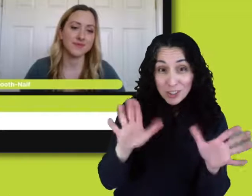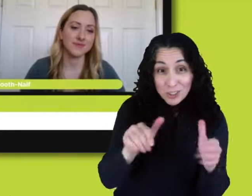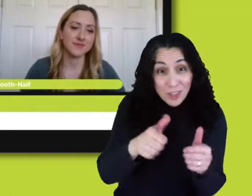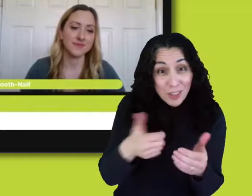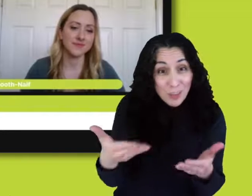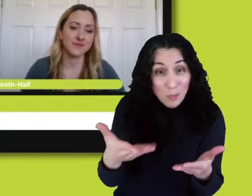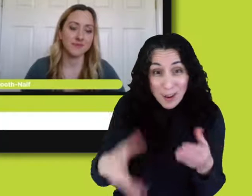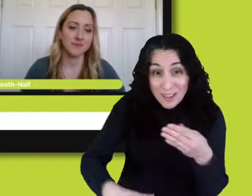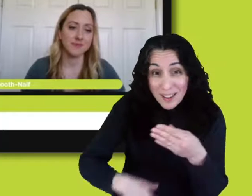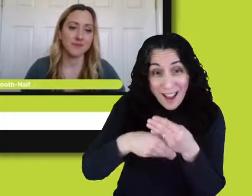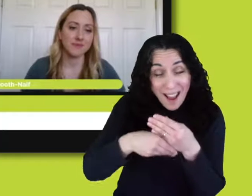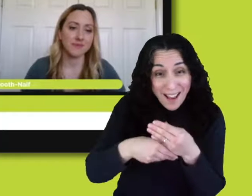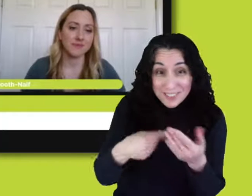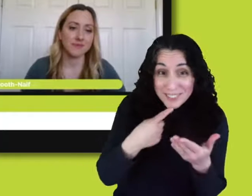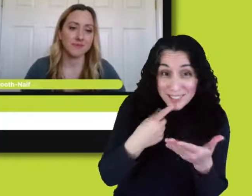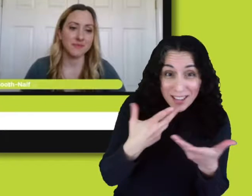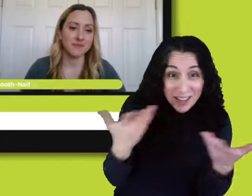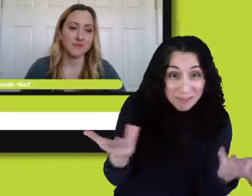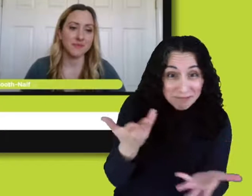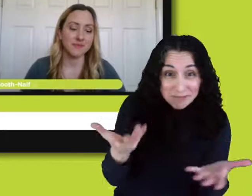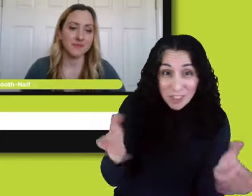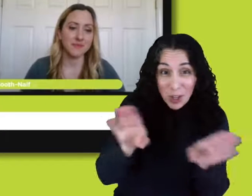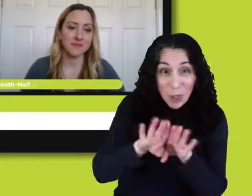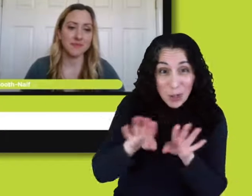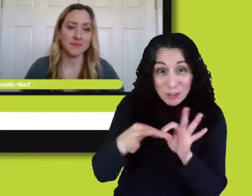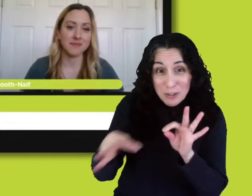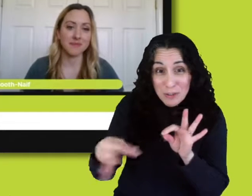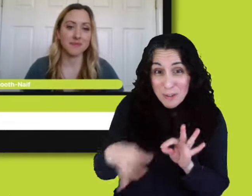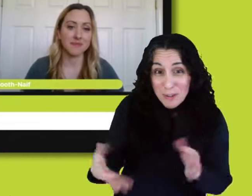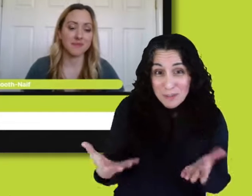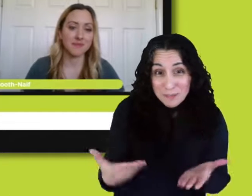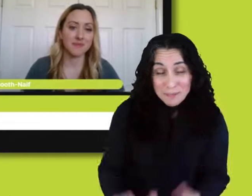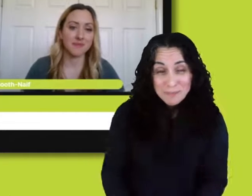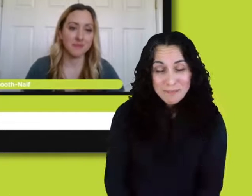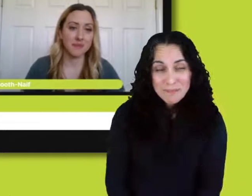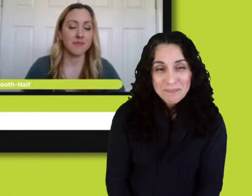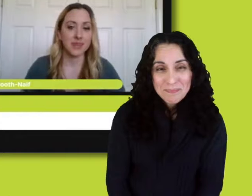the audience, anything that you would like to say as closing remarks?